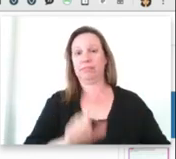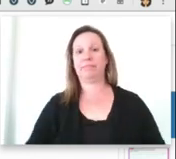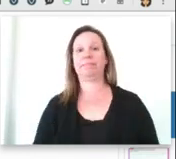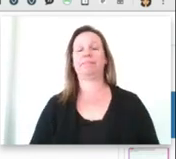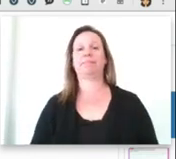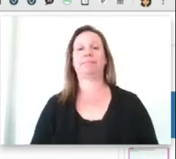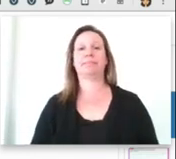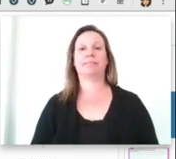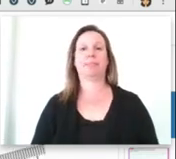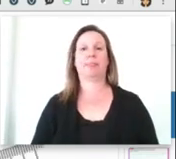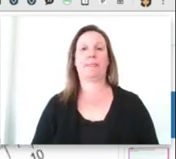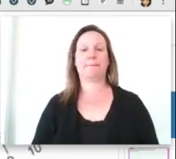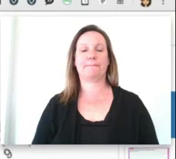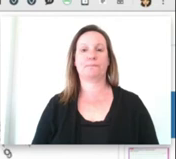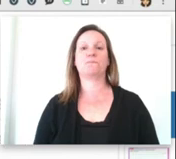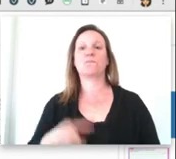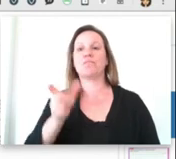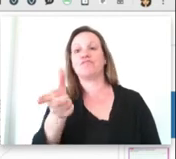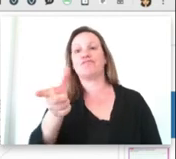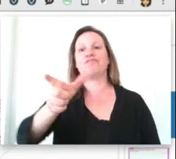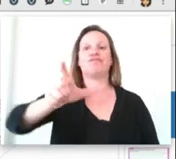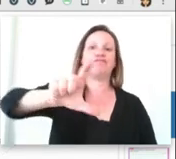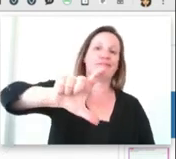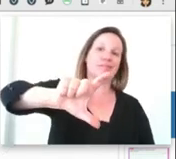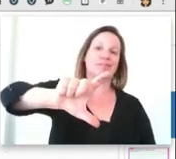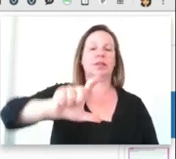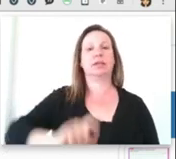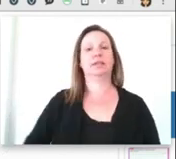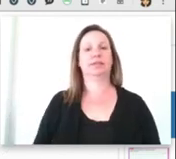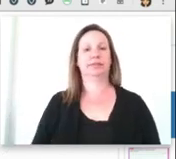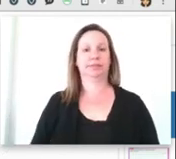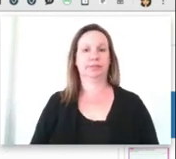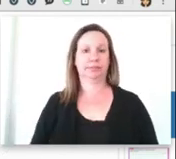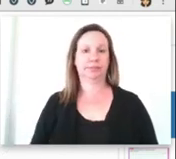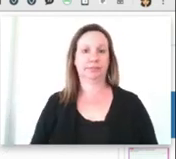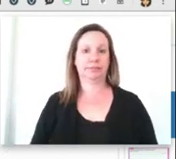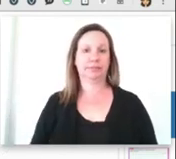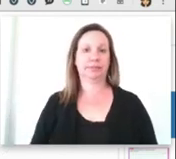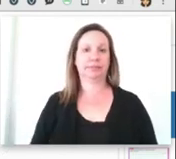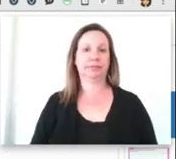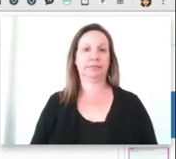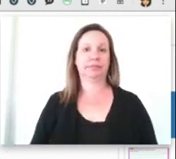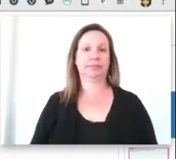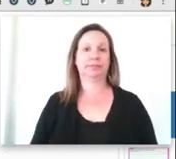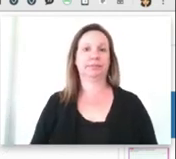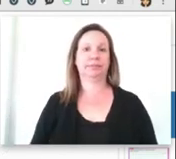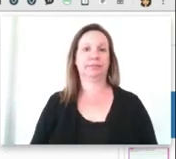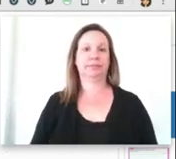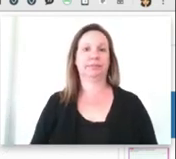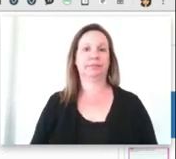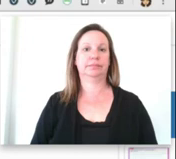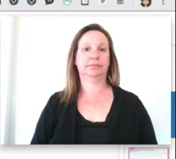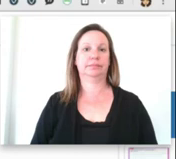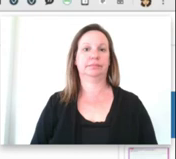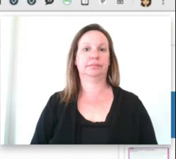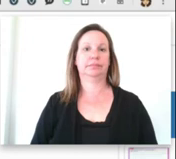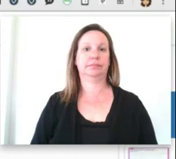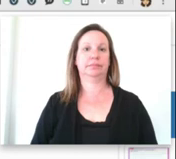We're going to go ahead and tilt it to the other way so I can measure. Tilt, tilt,